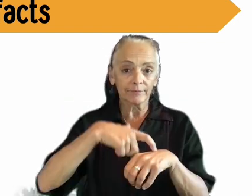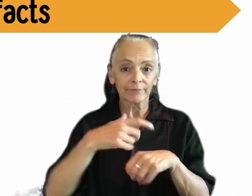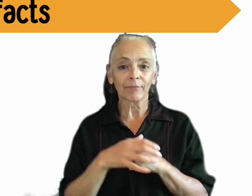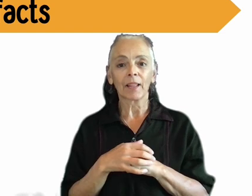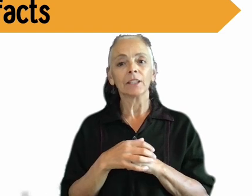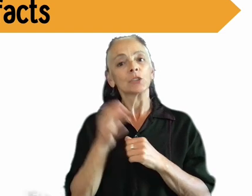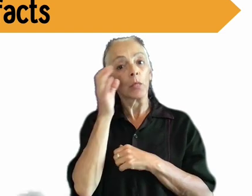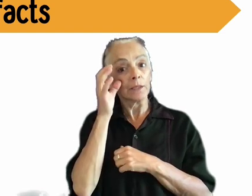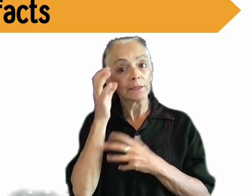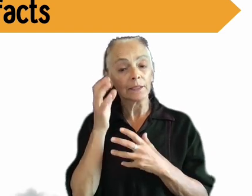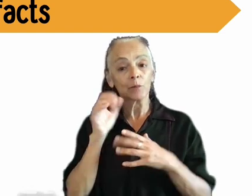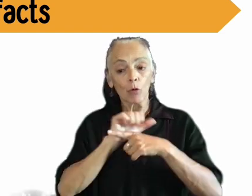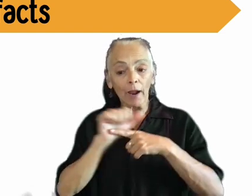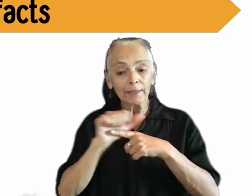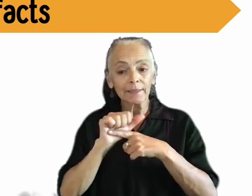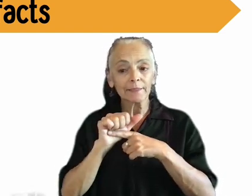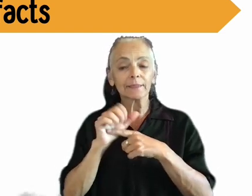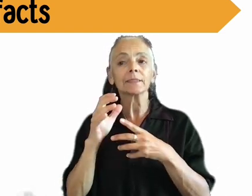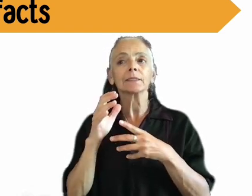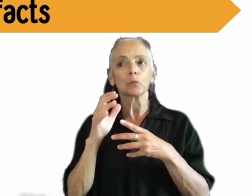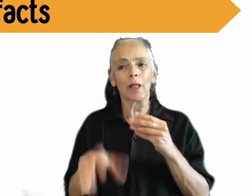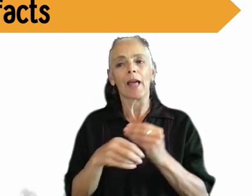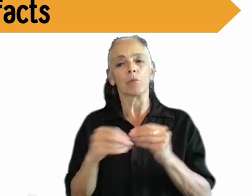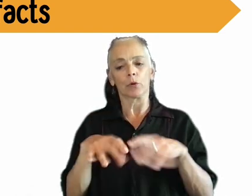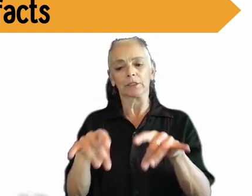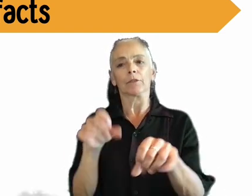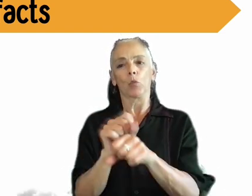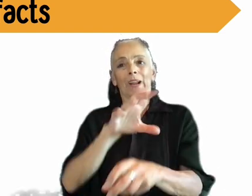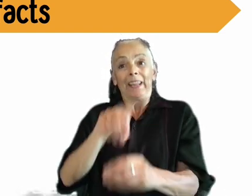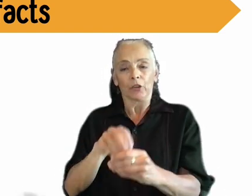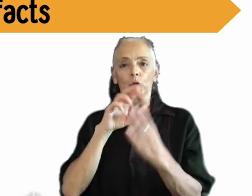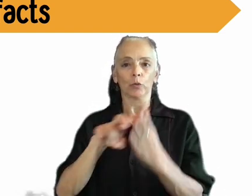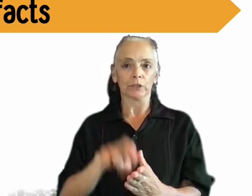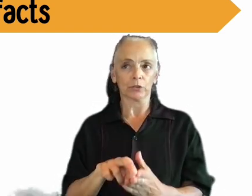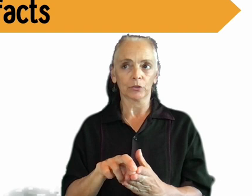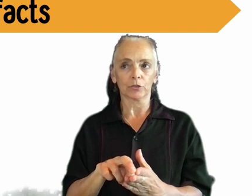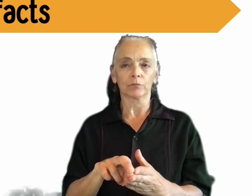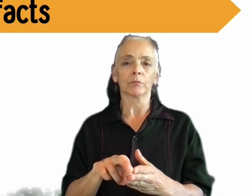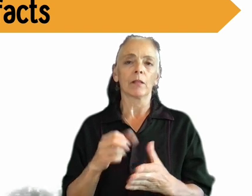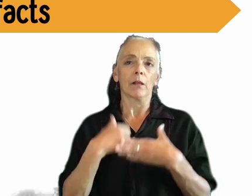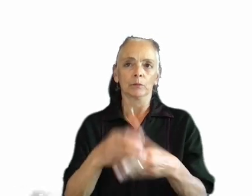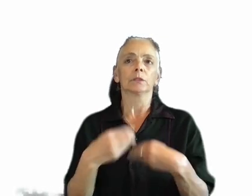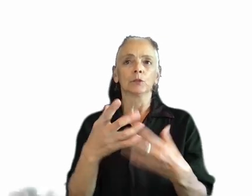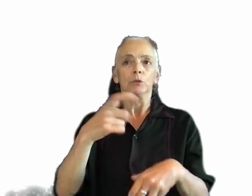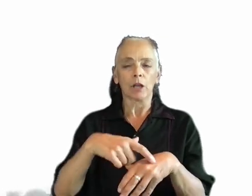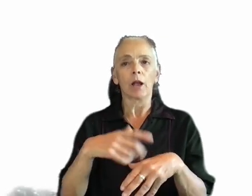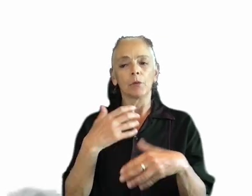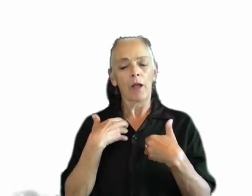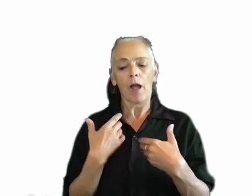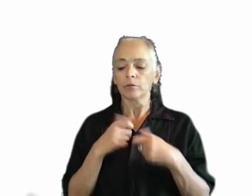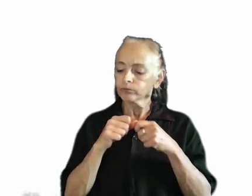listening practice is a way to add more discovery work to your research and it allows for making time to get that steady flow of insights